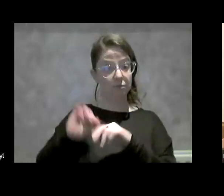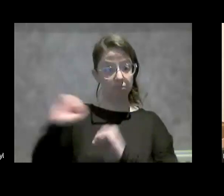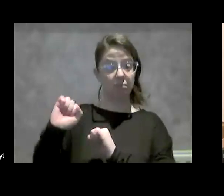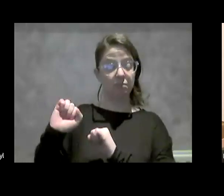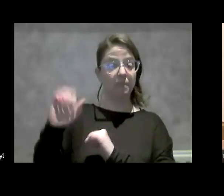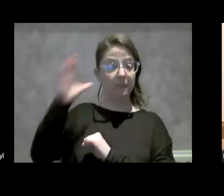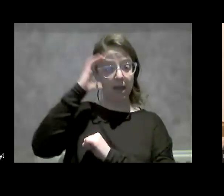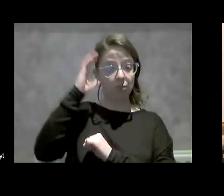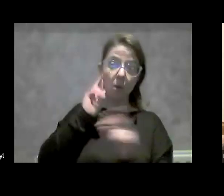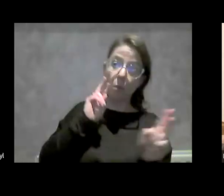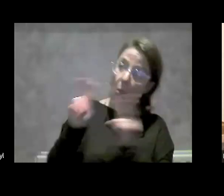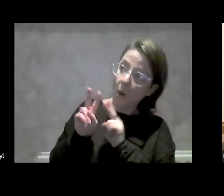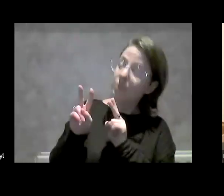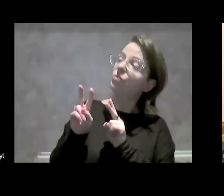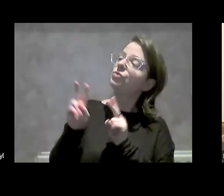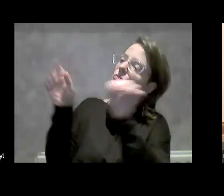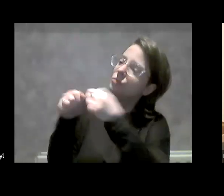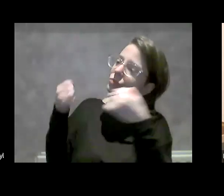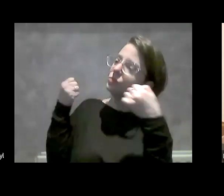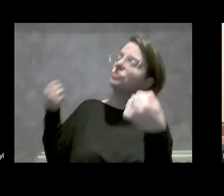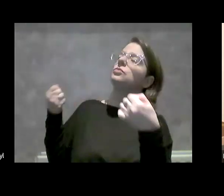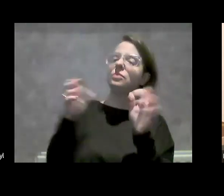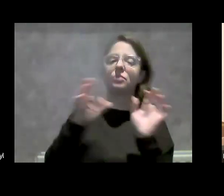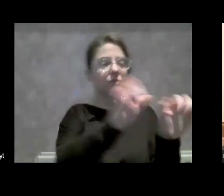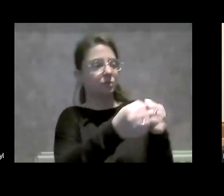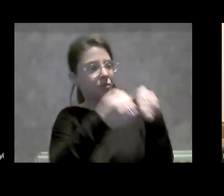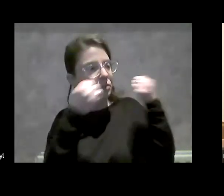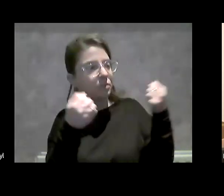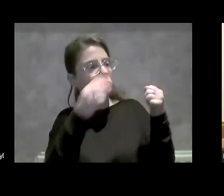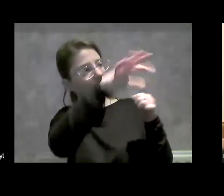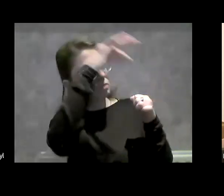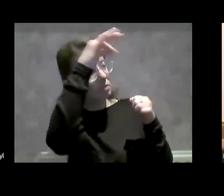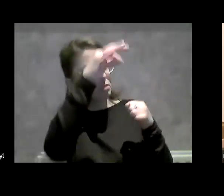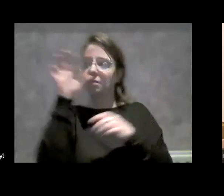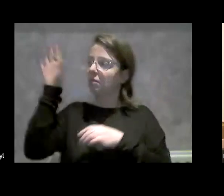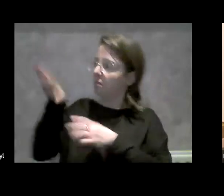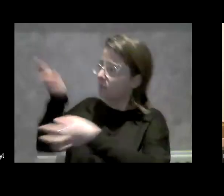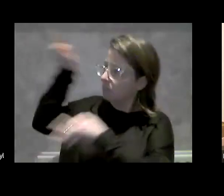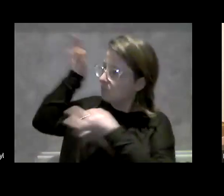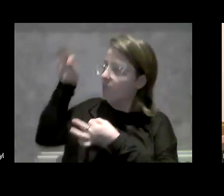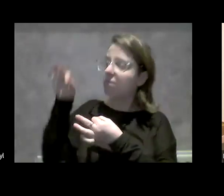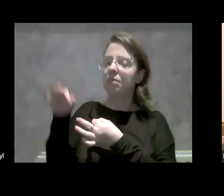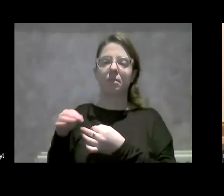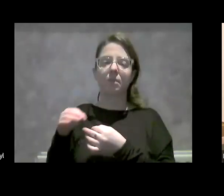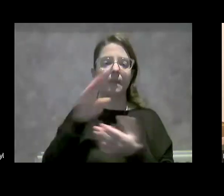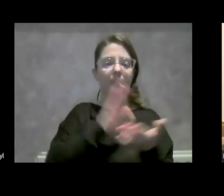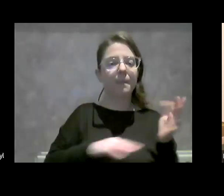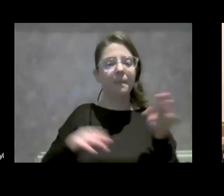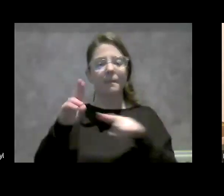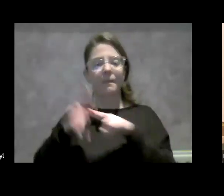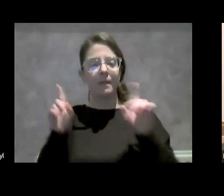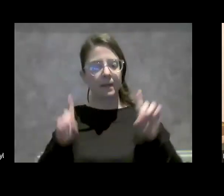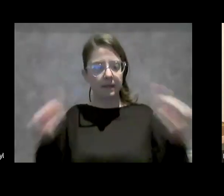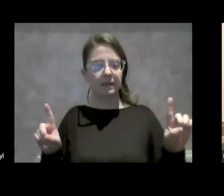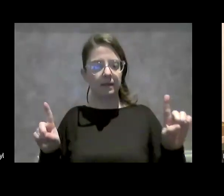door, open wardrobes on either side of the room, pulling out clothes from opposite ends of the binary, a habit that is